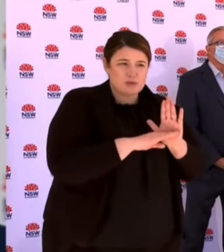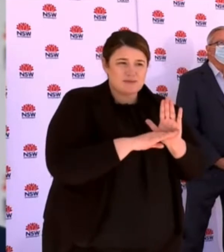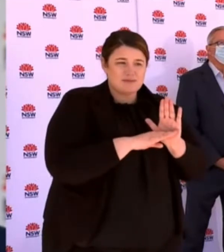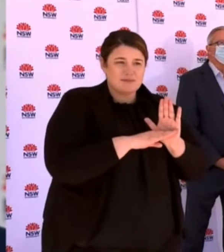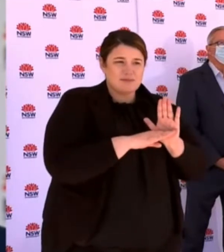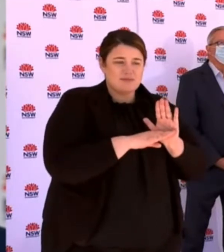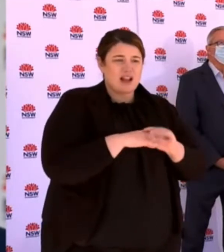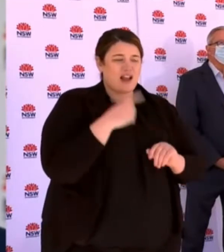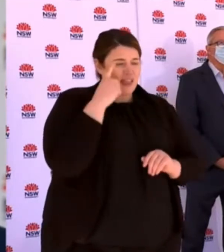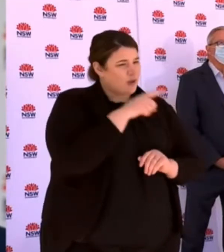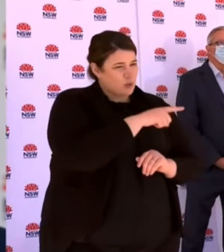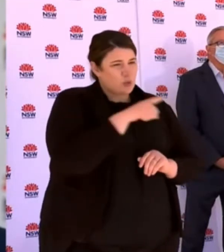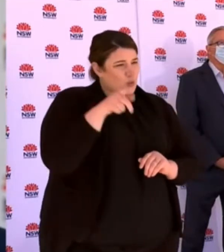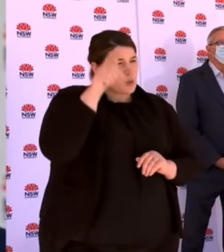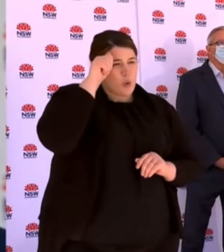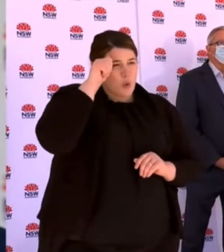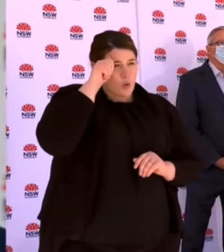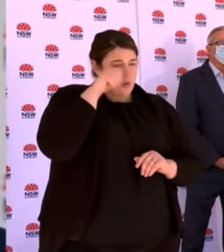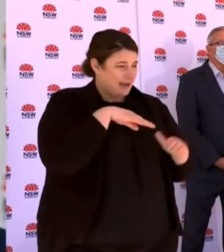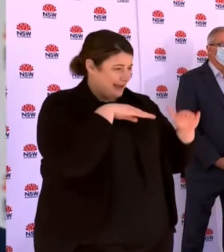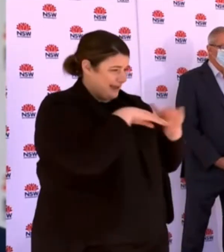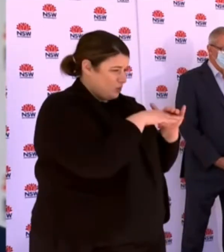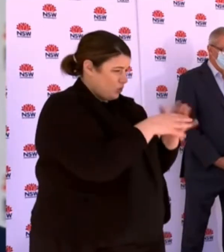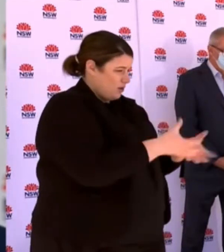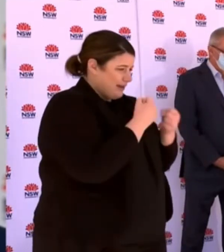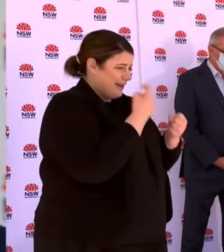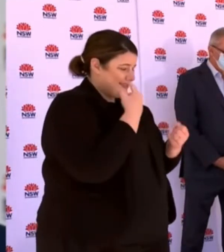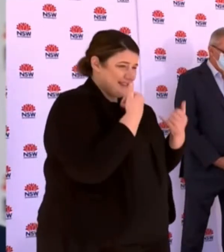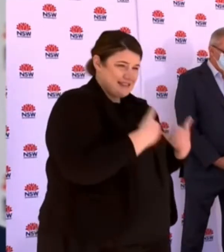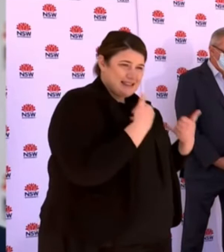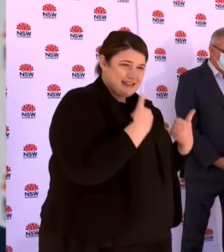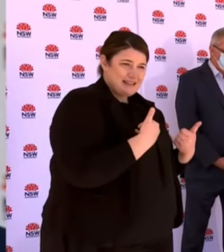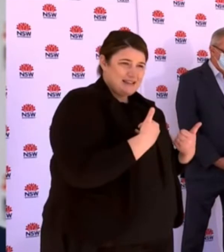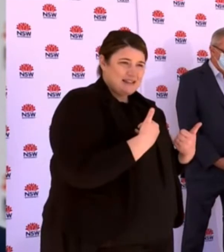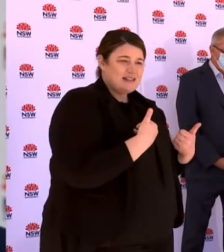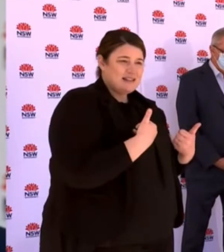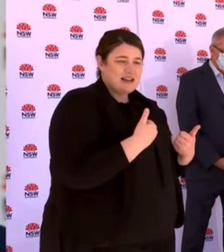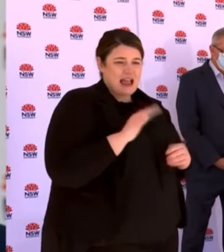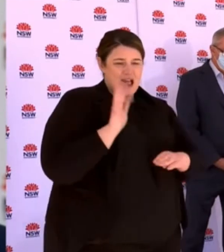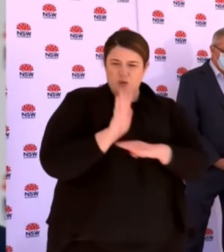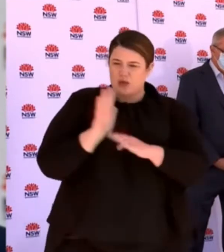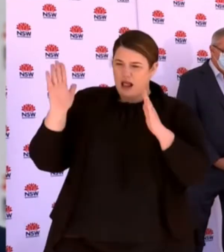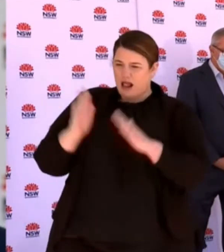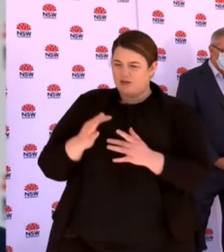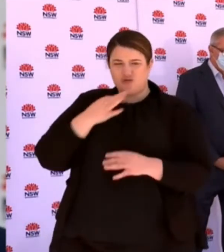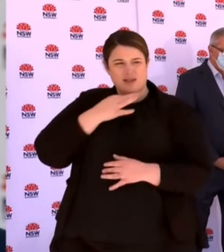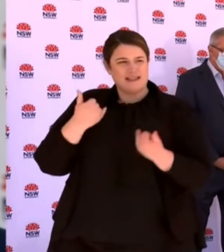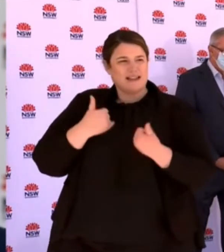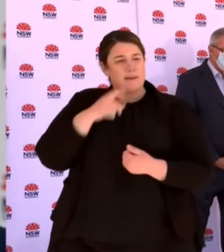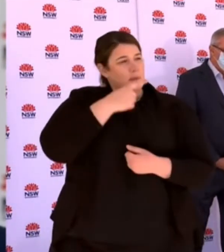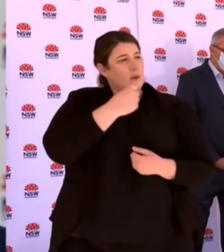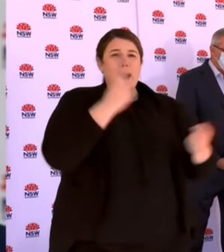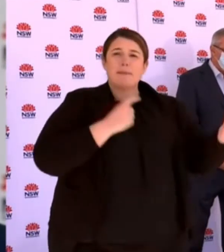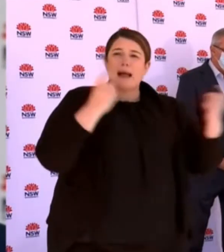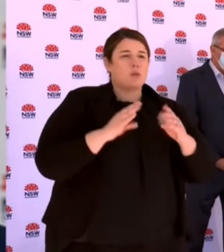think the community understands the difference between indoor exposures, not being tempted to have people over to